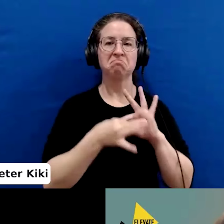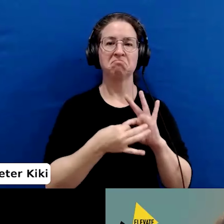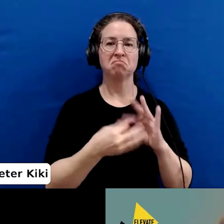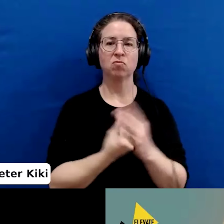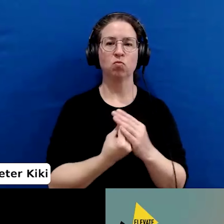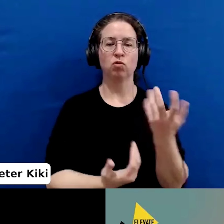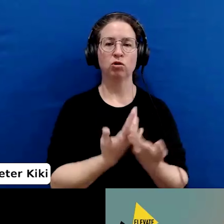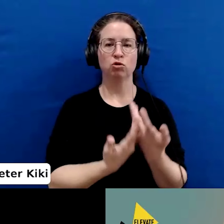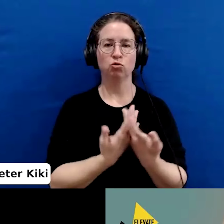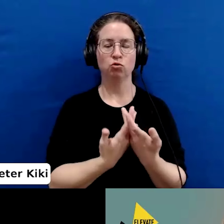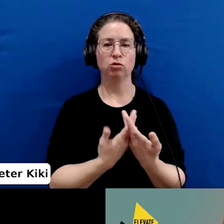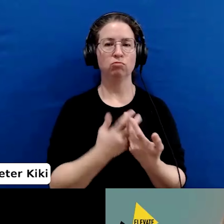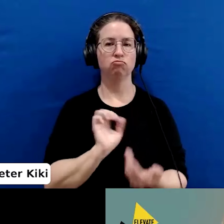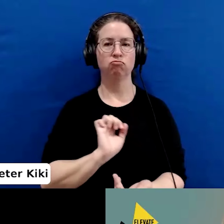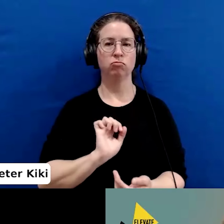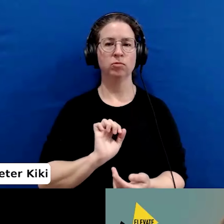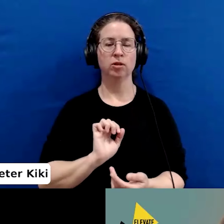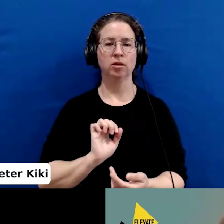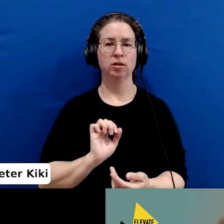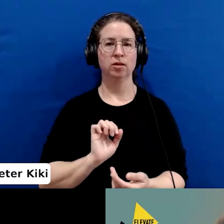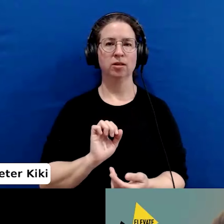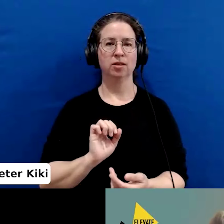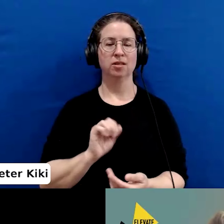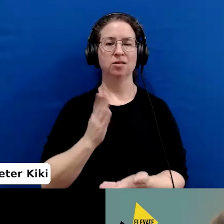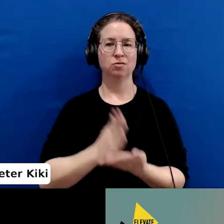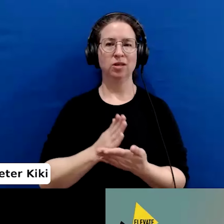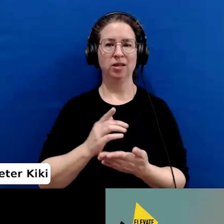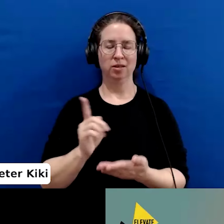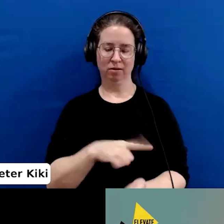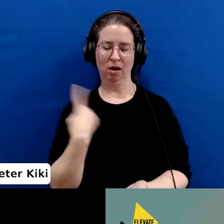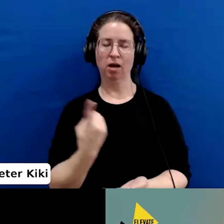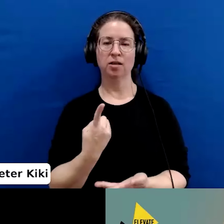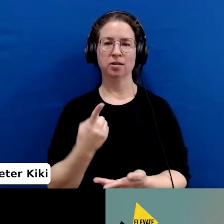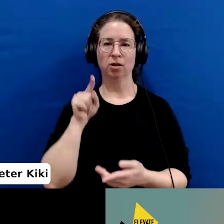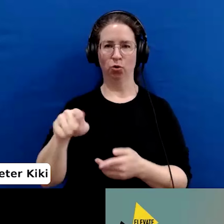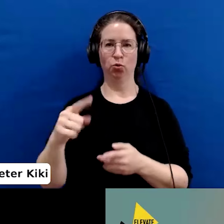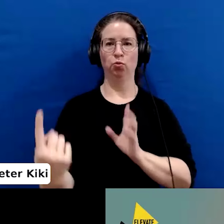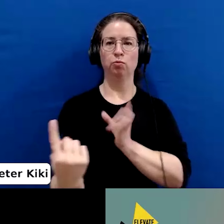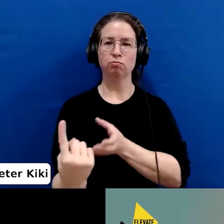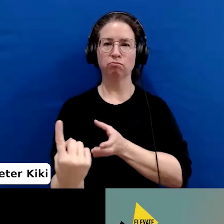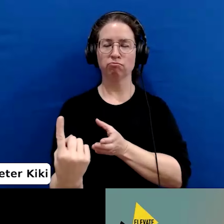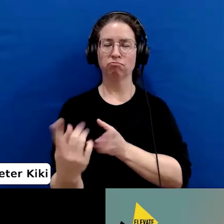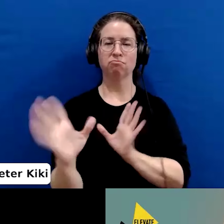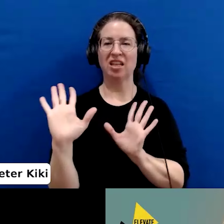university itself. The scholarship is between us as ATSE and you, the scholarship recipient.